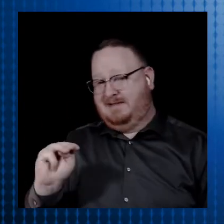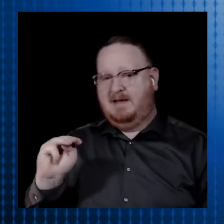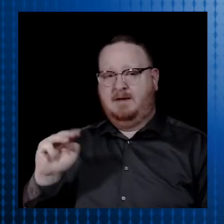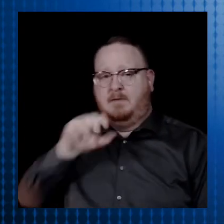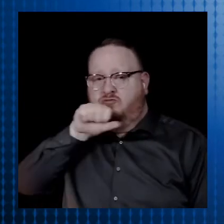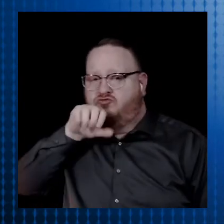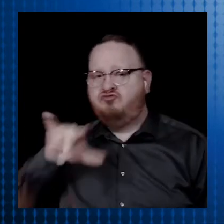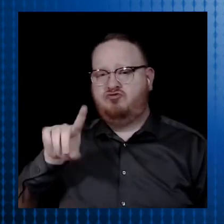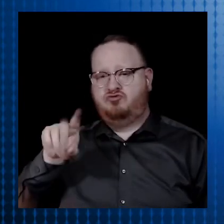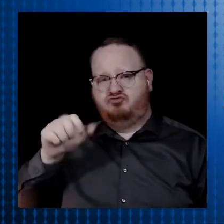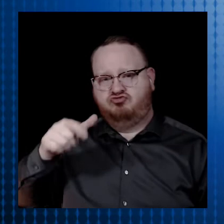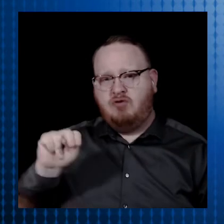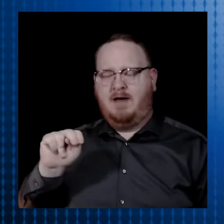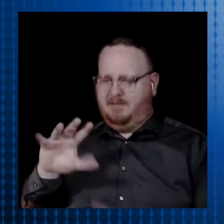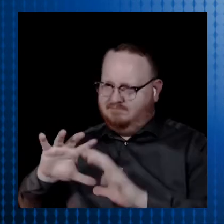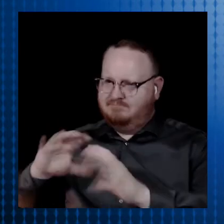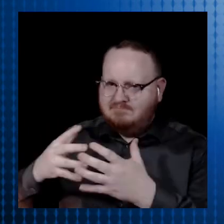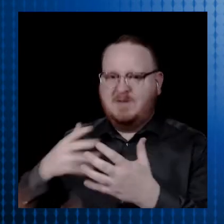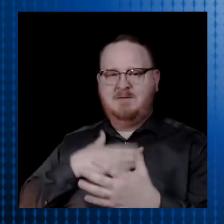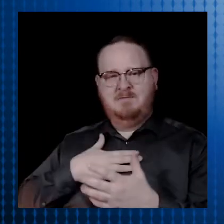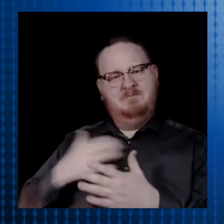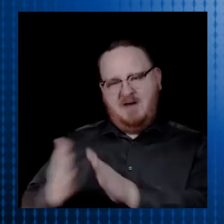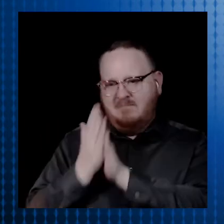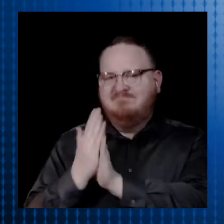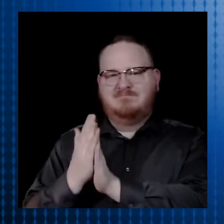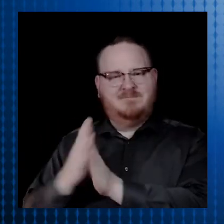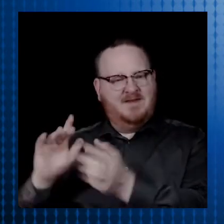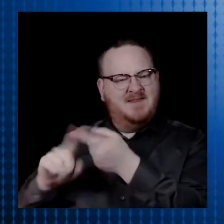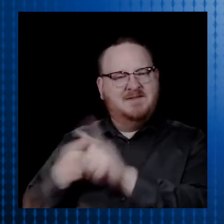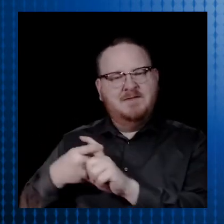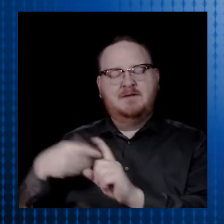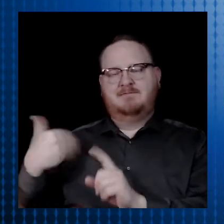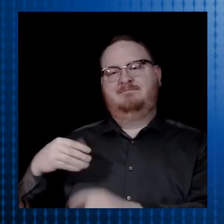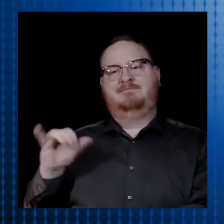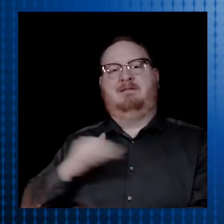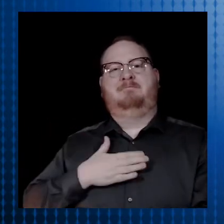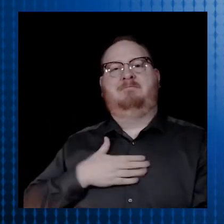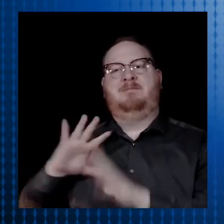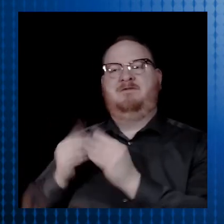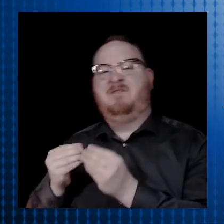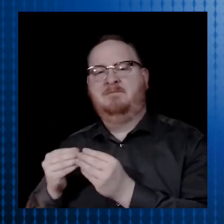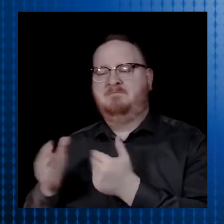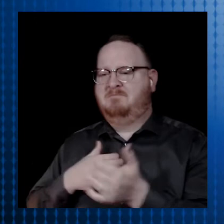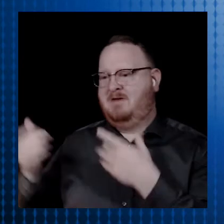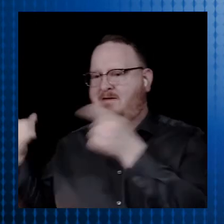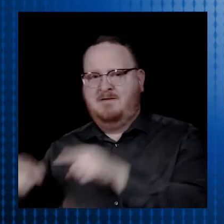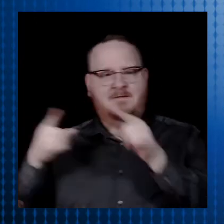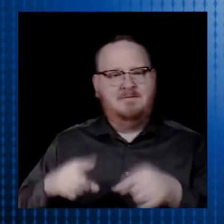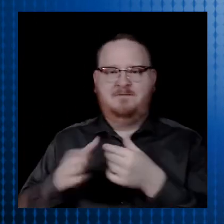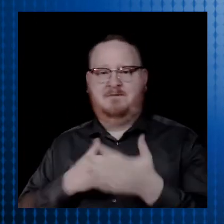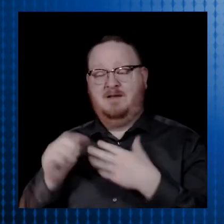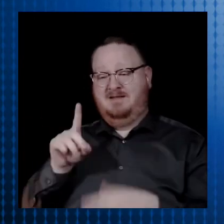work with my close friends, and you are a second family to me. You've been by my side through thick and thin. The DTM staff is an incredible